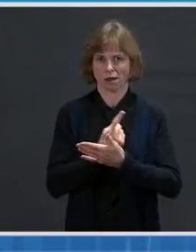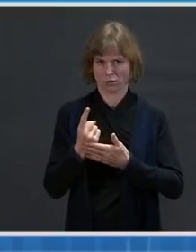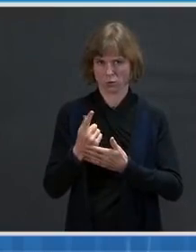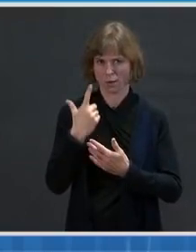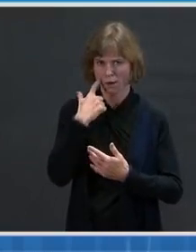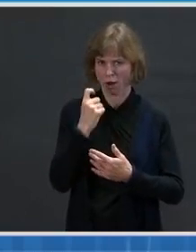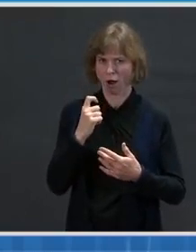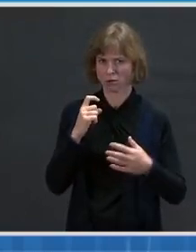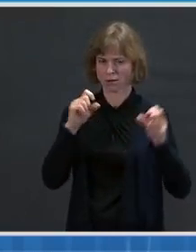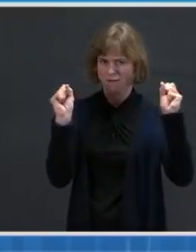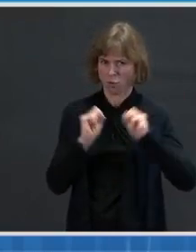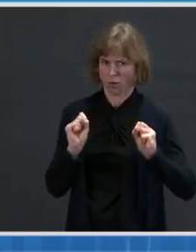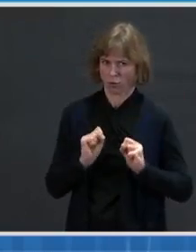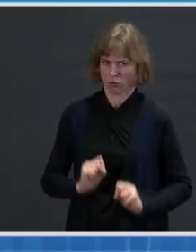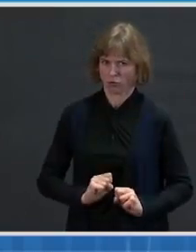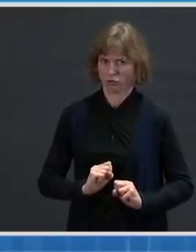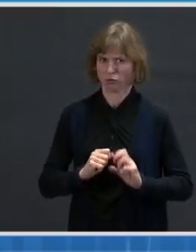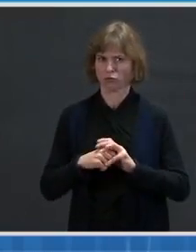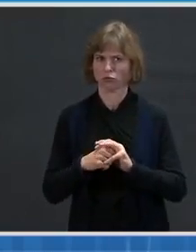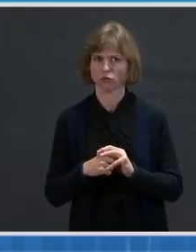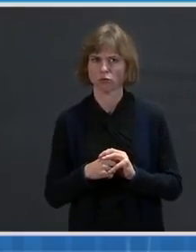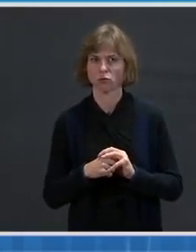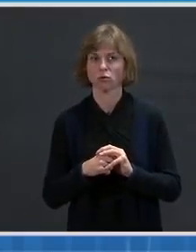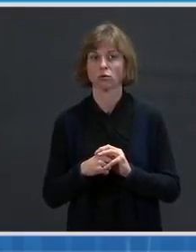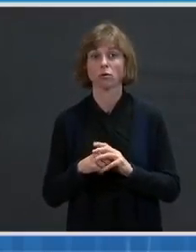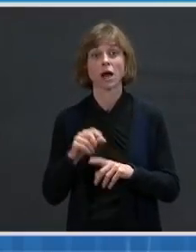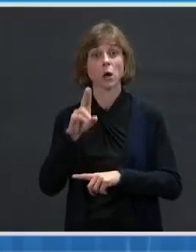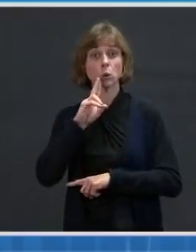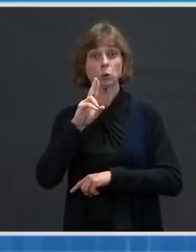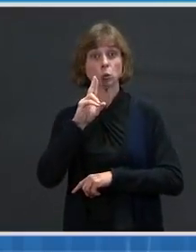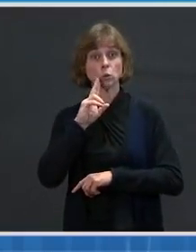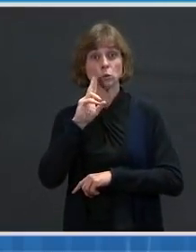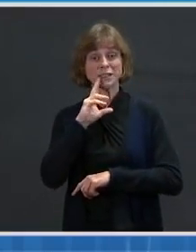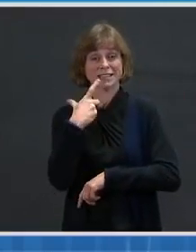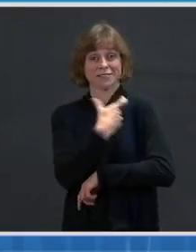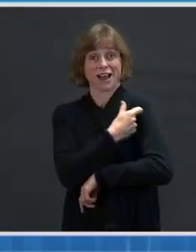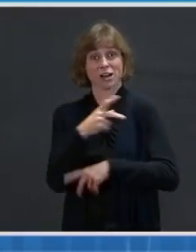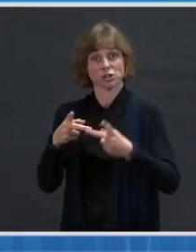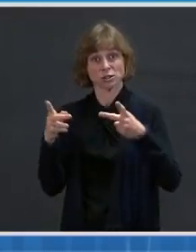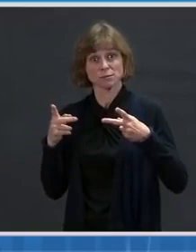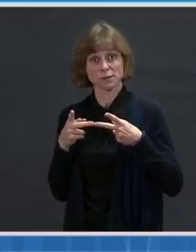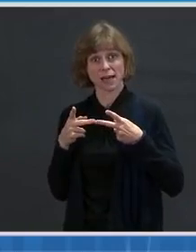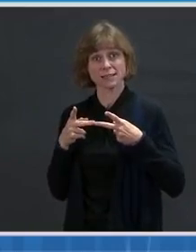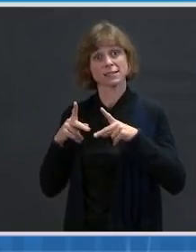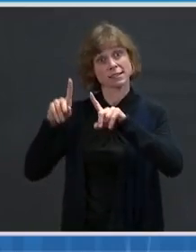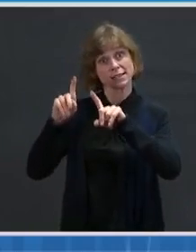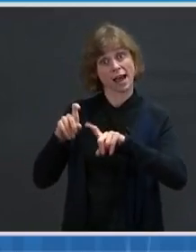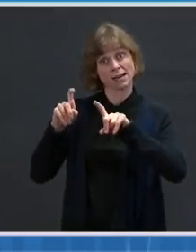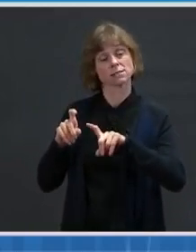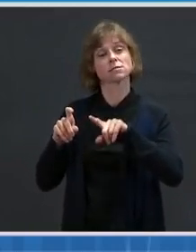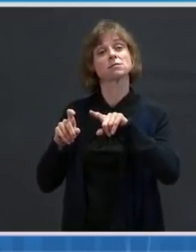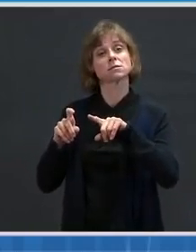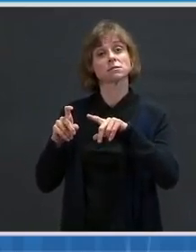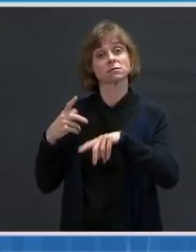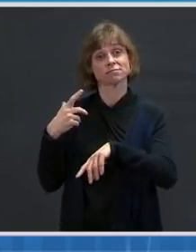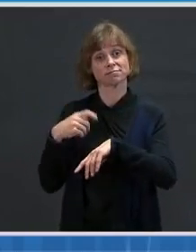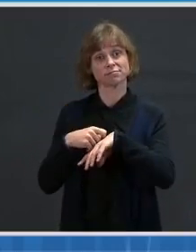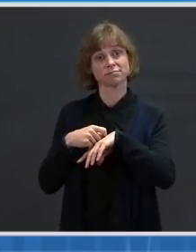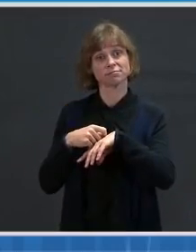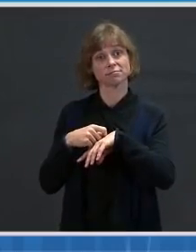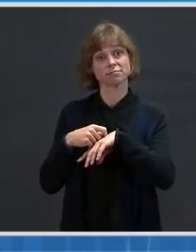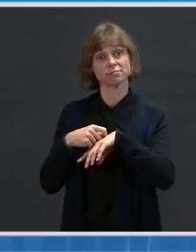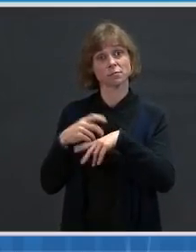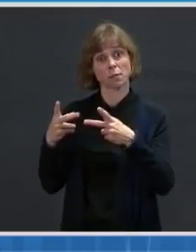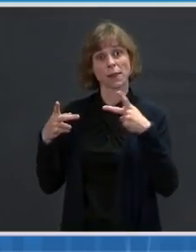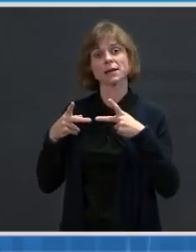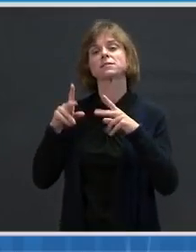weather impacts. Some Houston area vaccination clinics and testing sites have now reopened. Austin Public